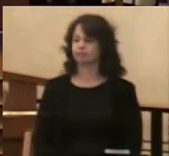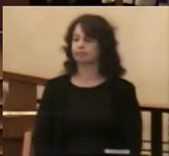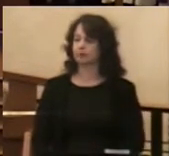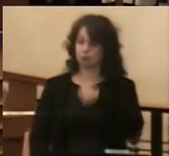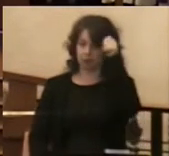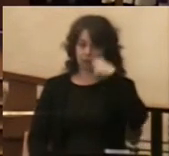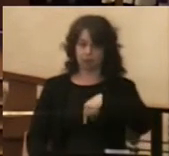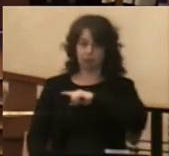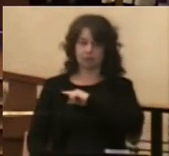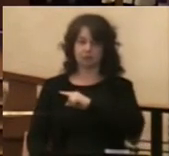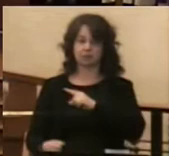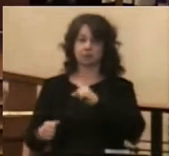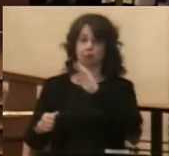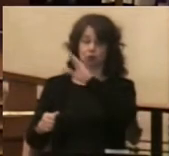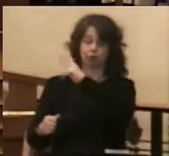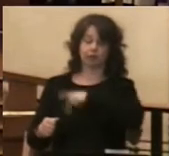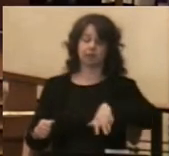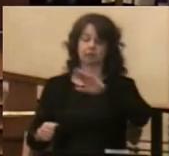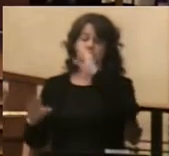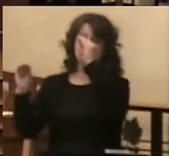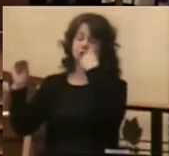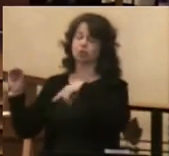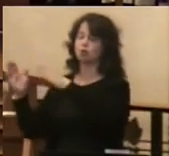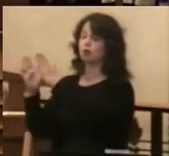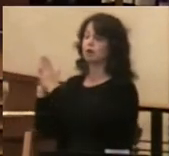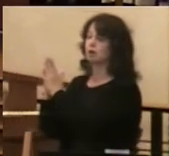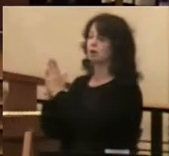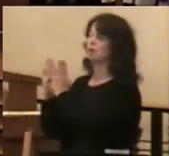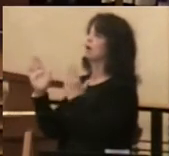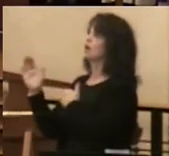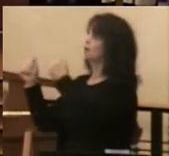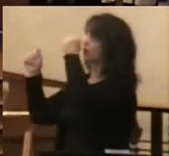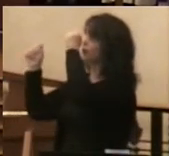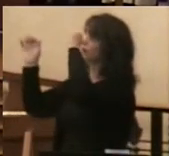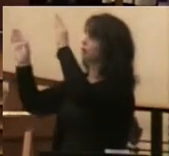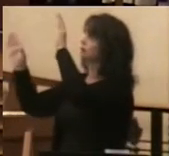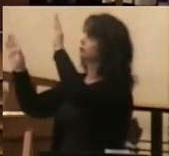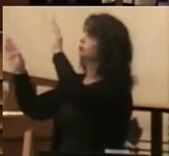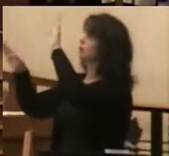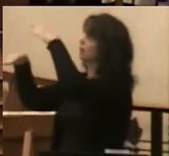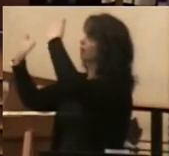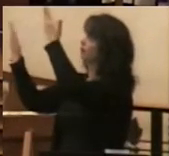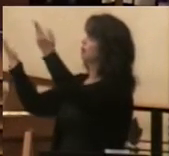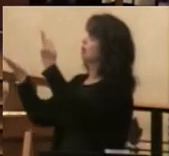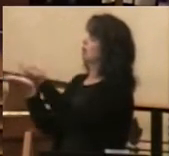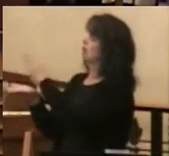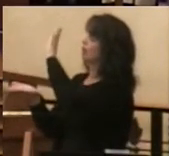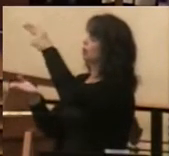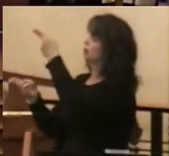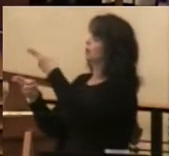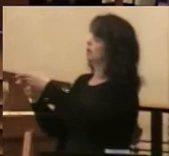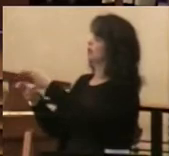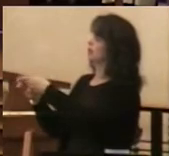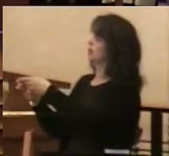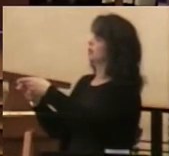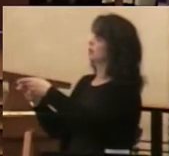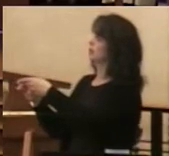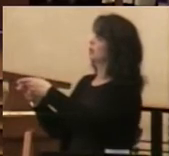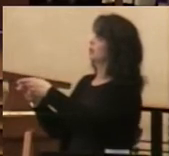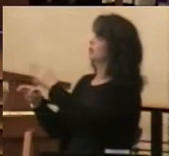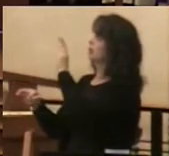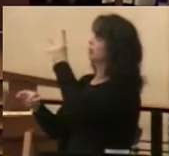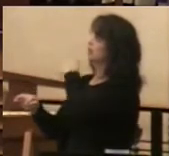Lord, remember us in your kingdom and teach us to pray. Our Father, who art in heaven, hallowed be thy